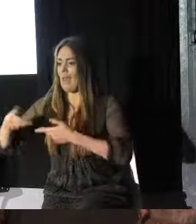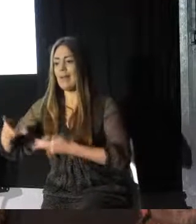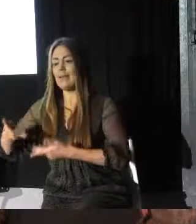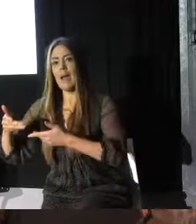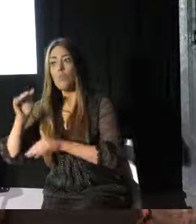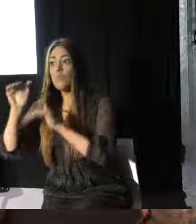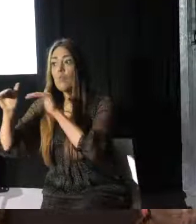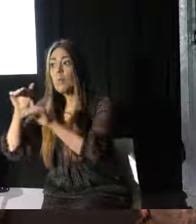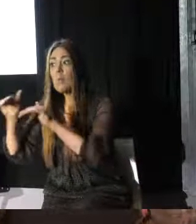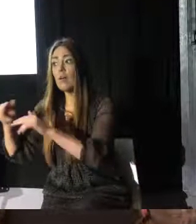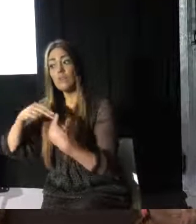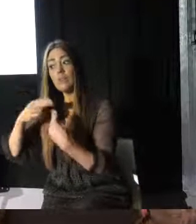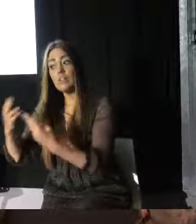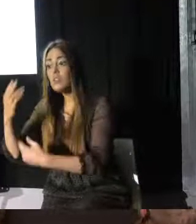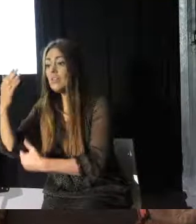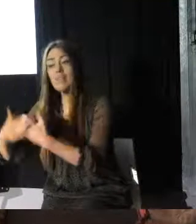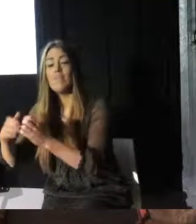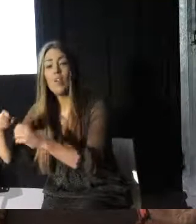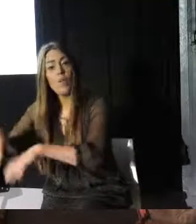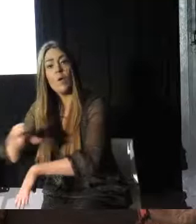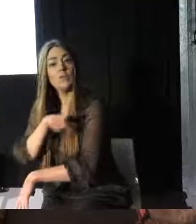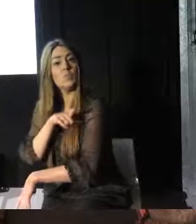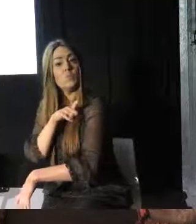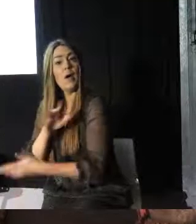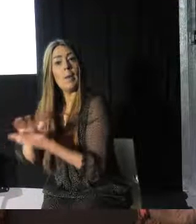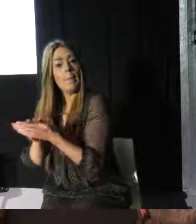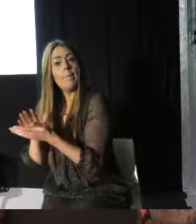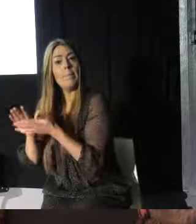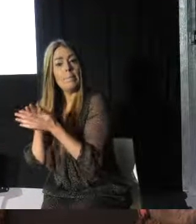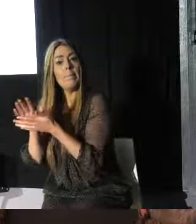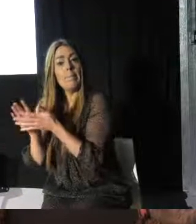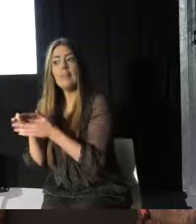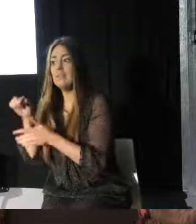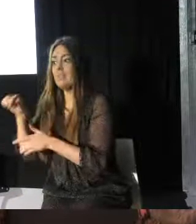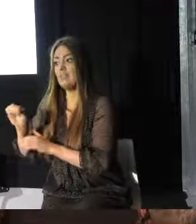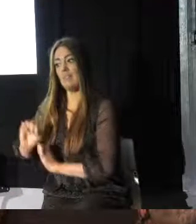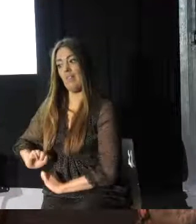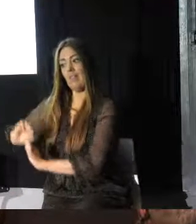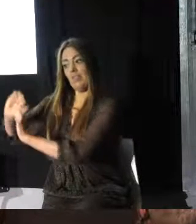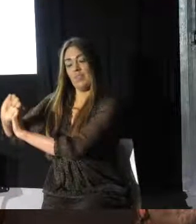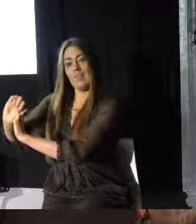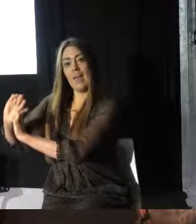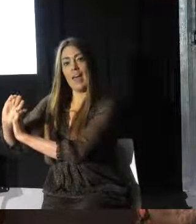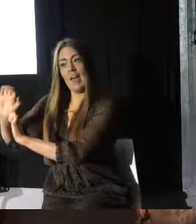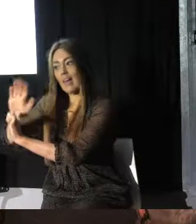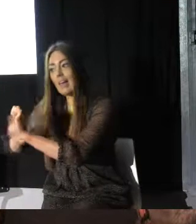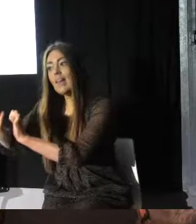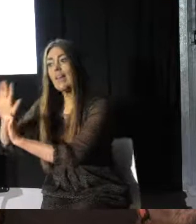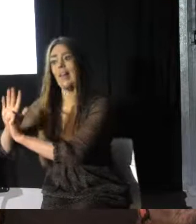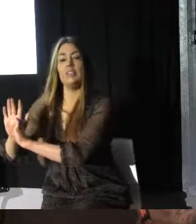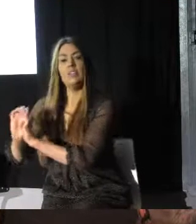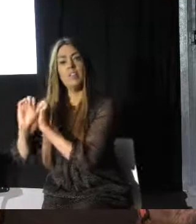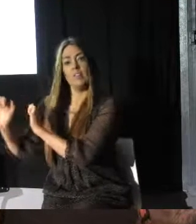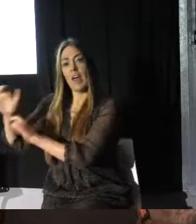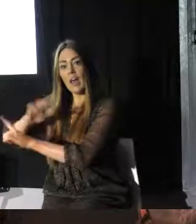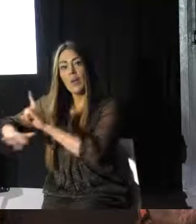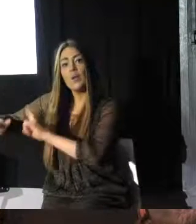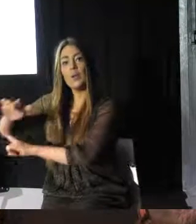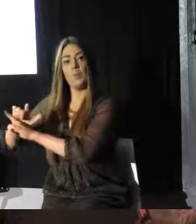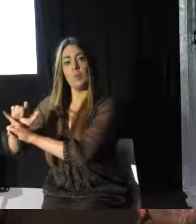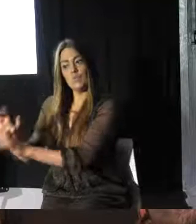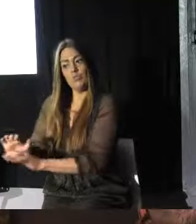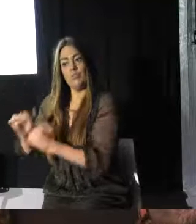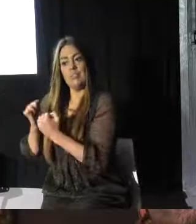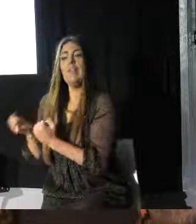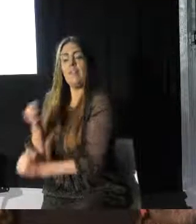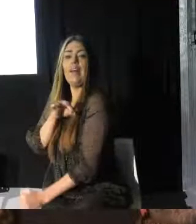reminder that restitution is never a loss because it's a gain for the nations, for the communities, for the institutions that receive them. Here are